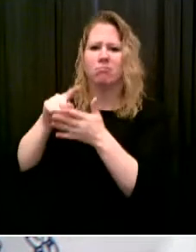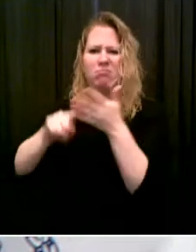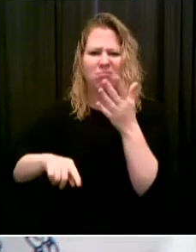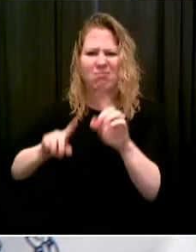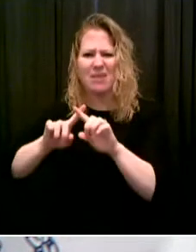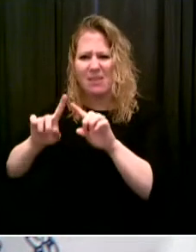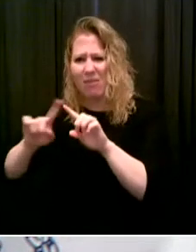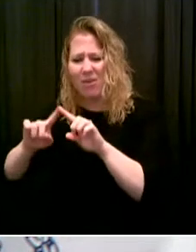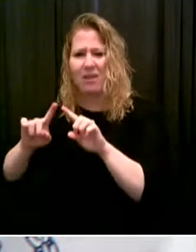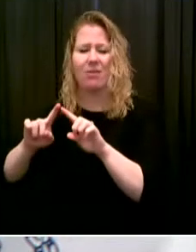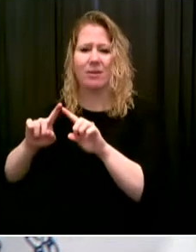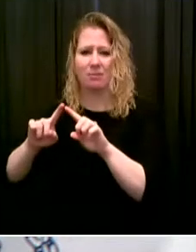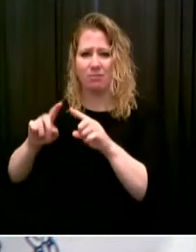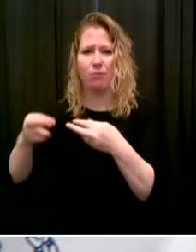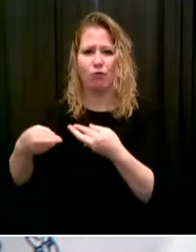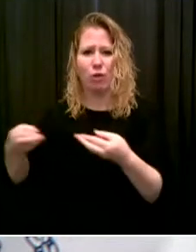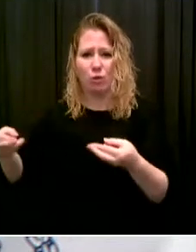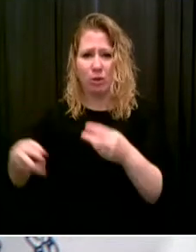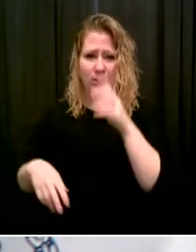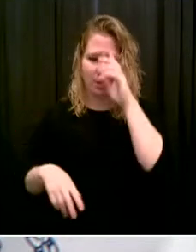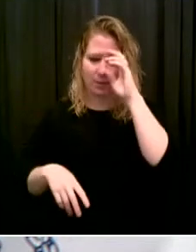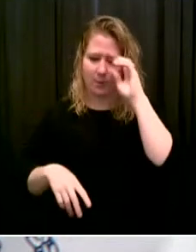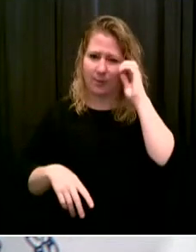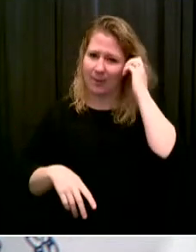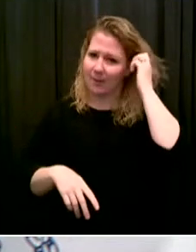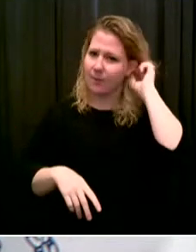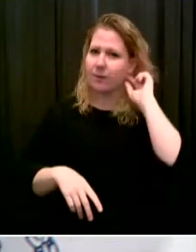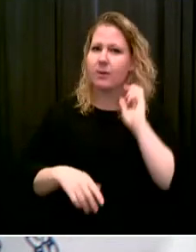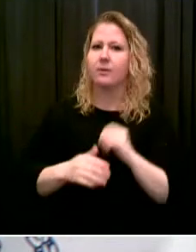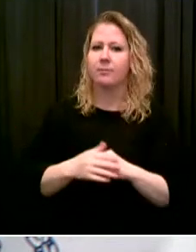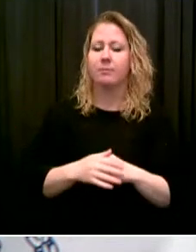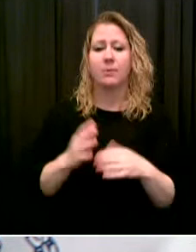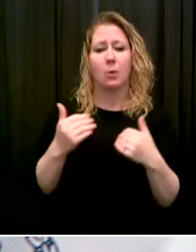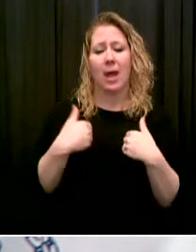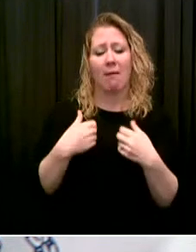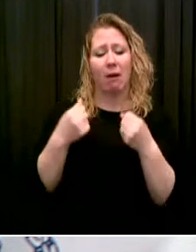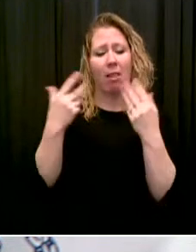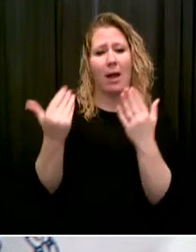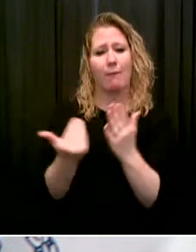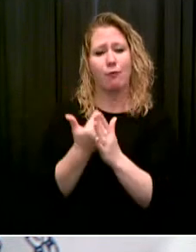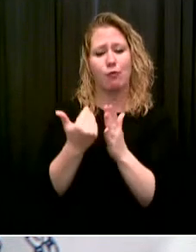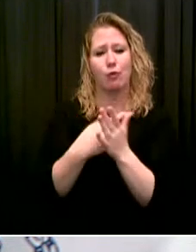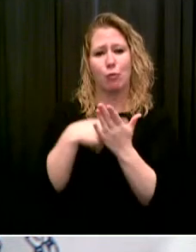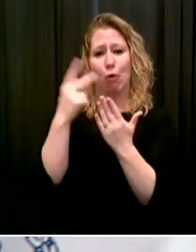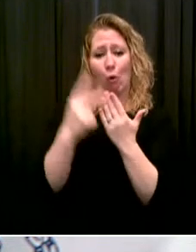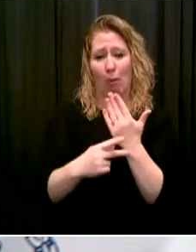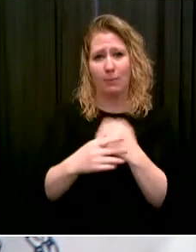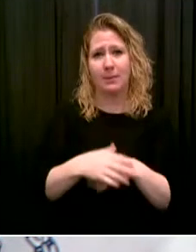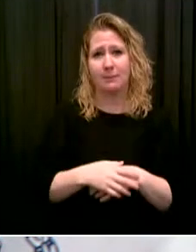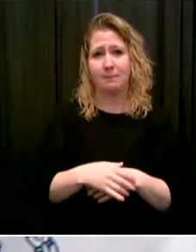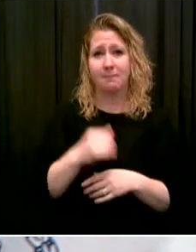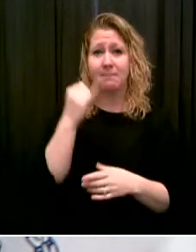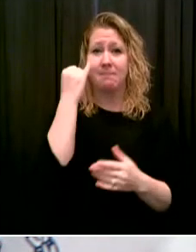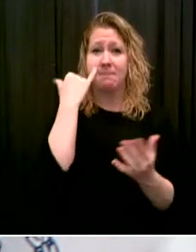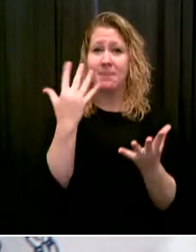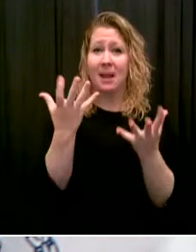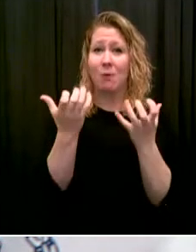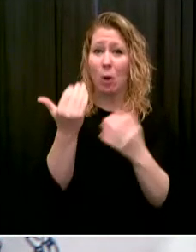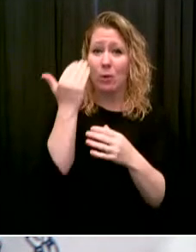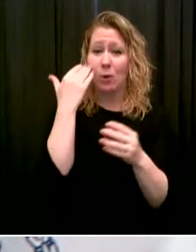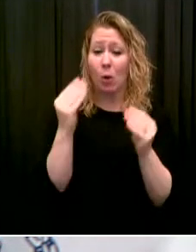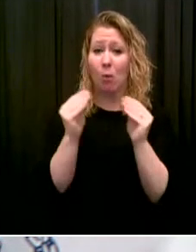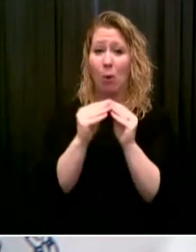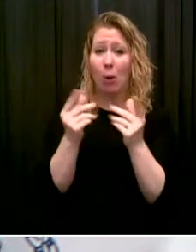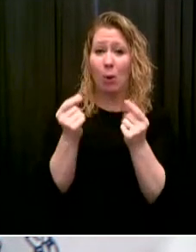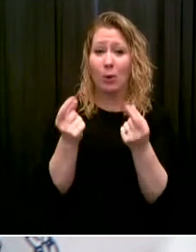at 127 Penn, and there is quite a bit new. And if you want to know more, I advise you to come out to the 42nd Precinct